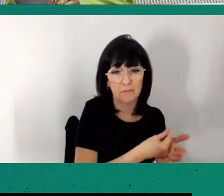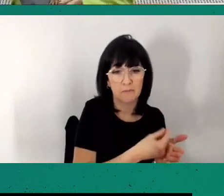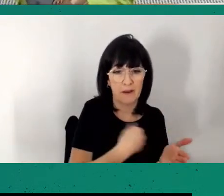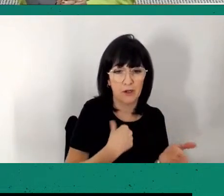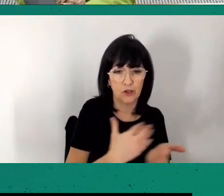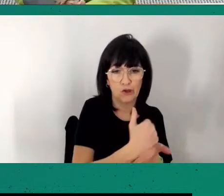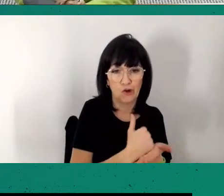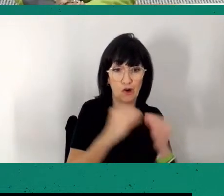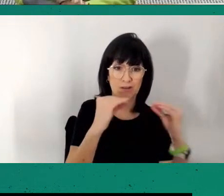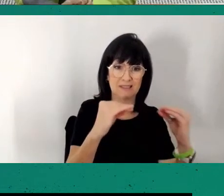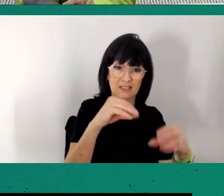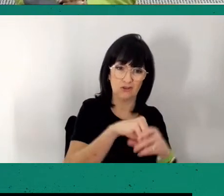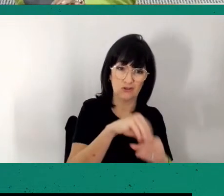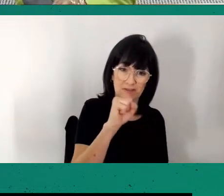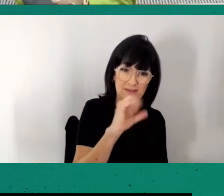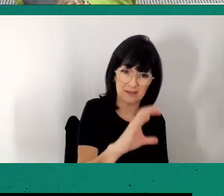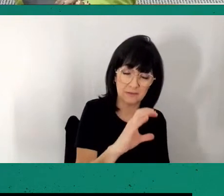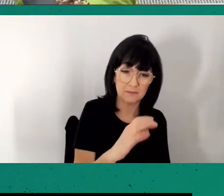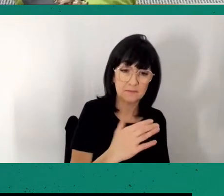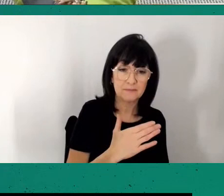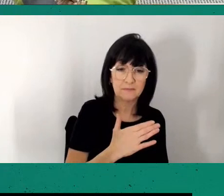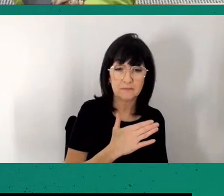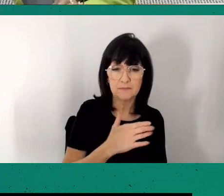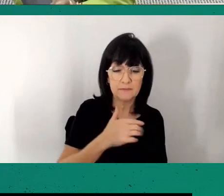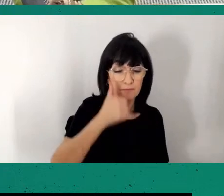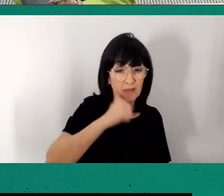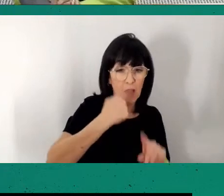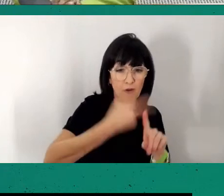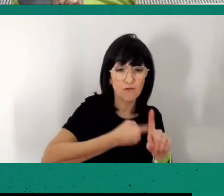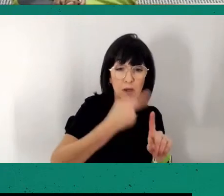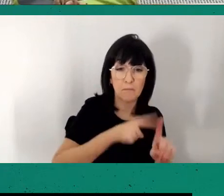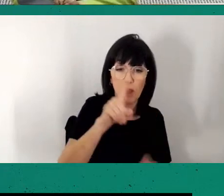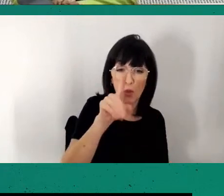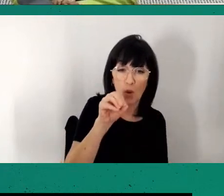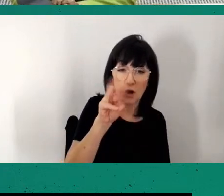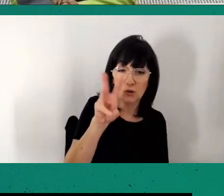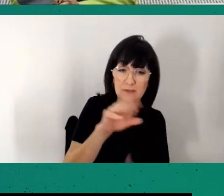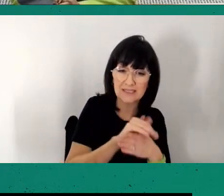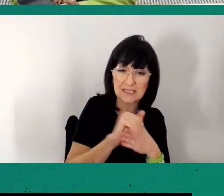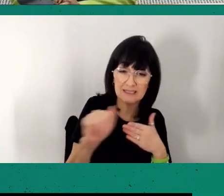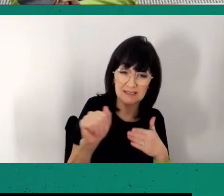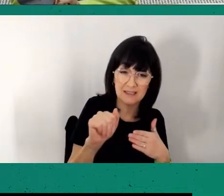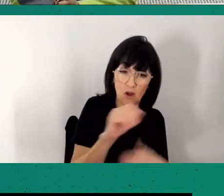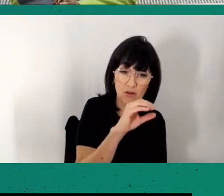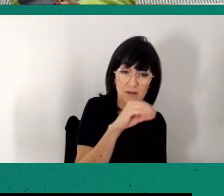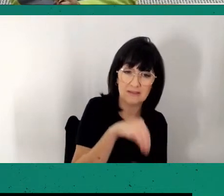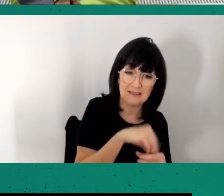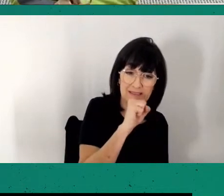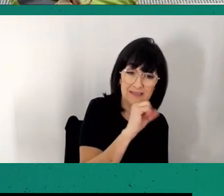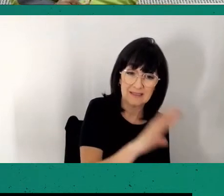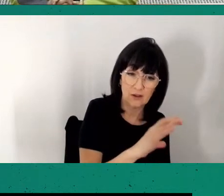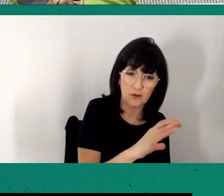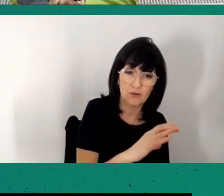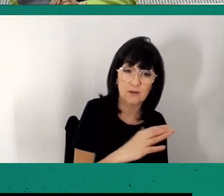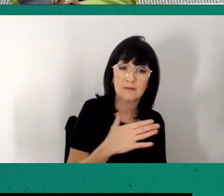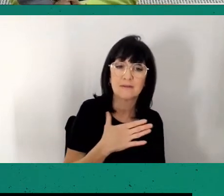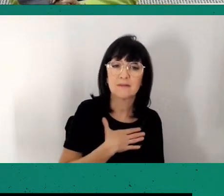My gross salary every month was $106, and my net salary